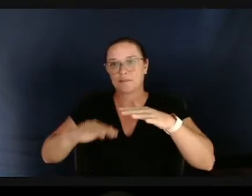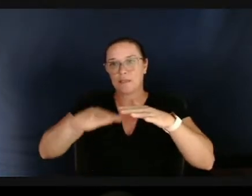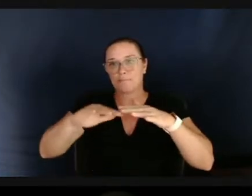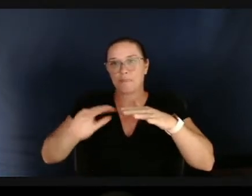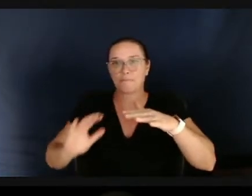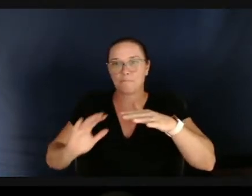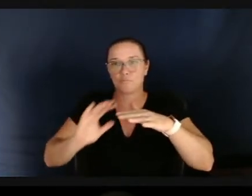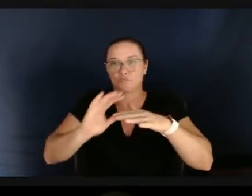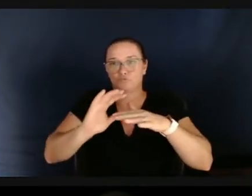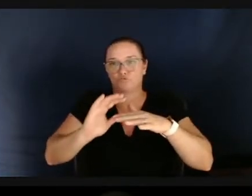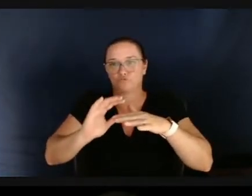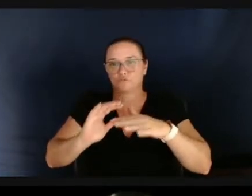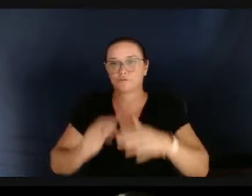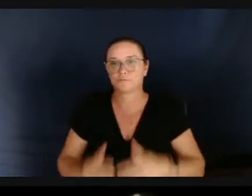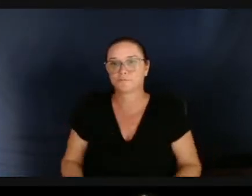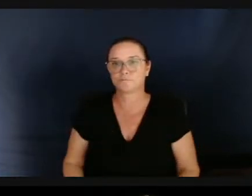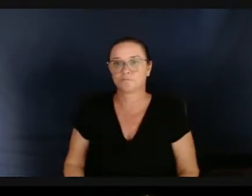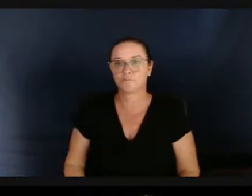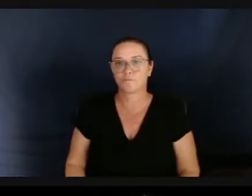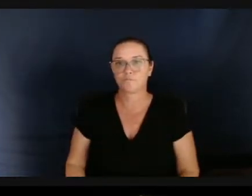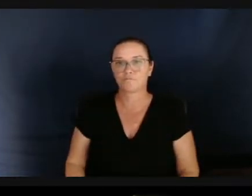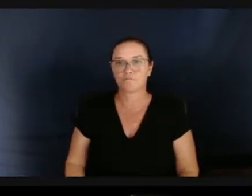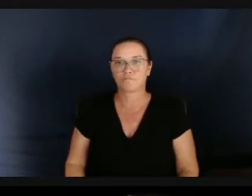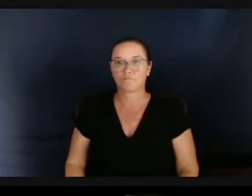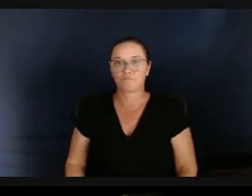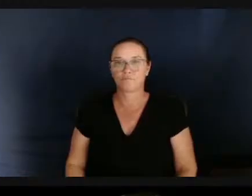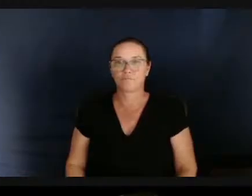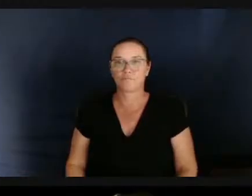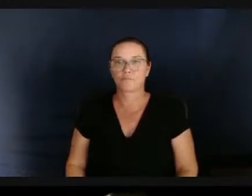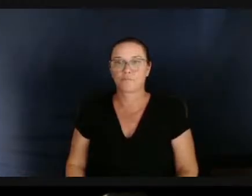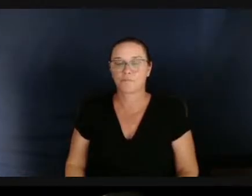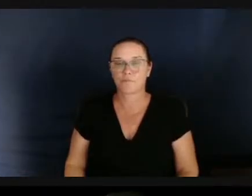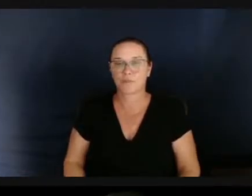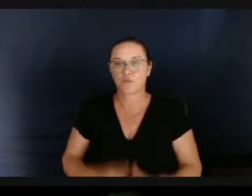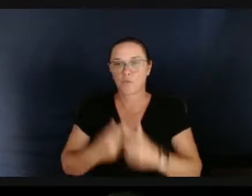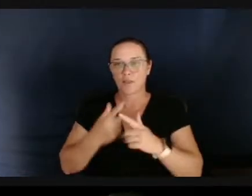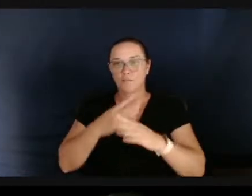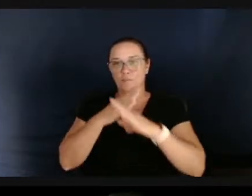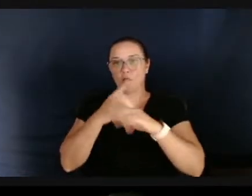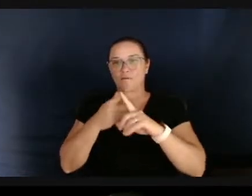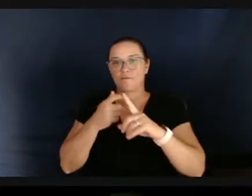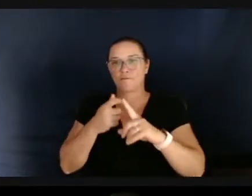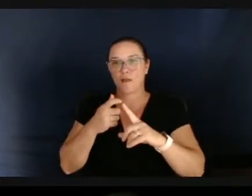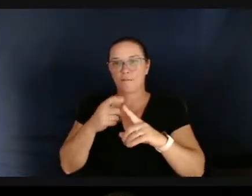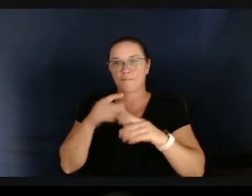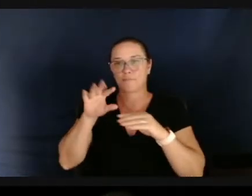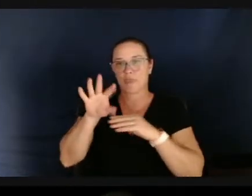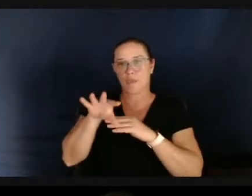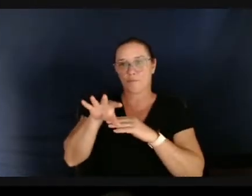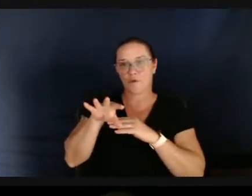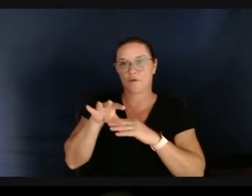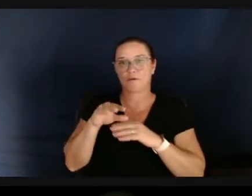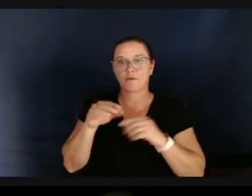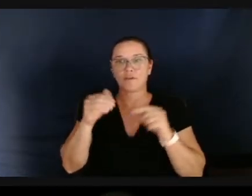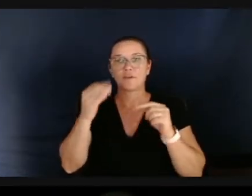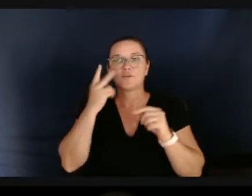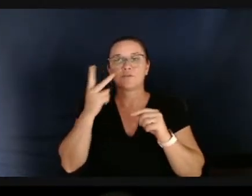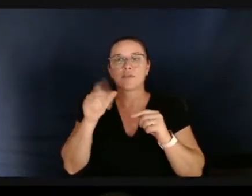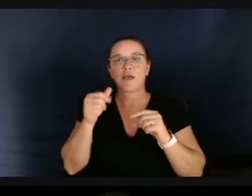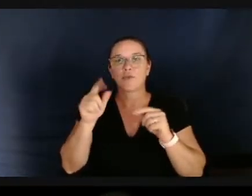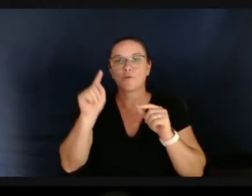getting put in front of that hole. So it's getting obscured from the camera view here, right? But some of these other ones there and